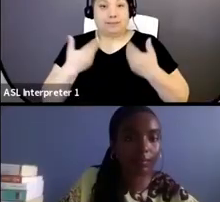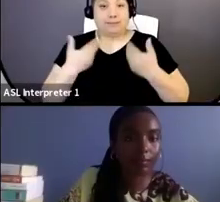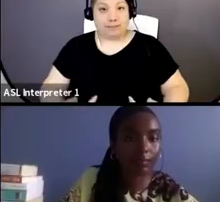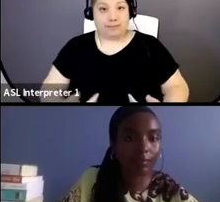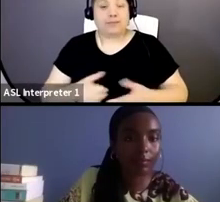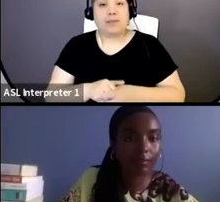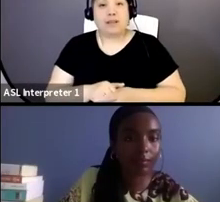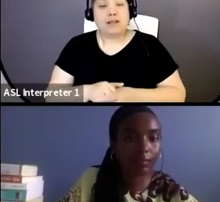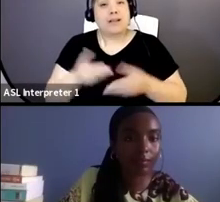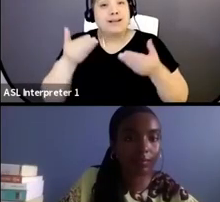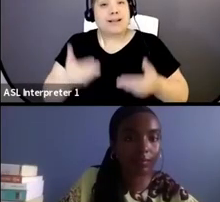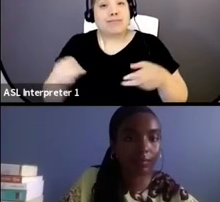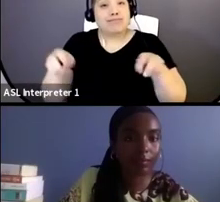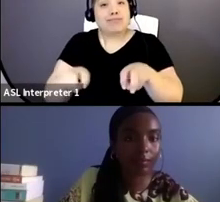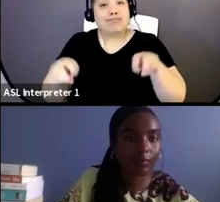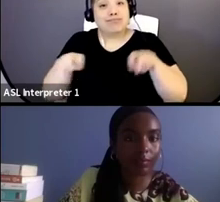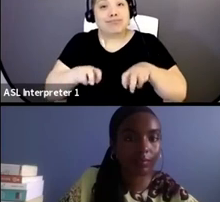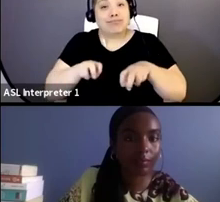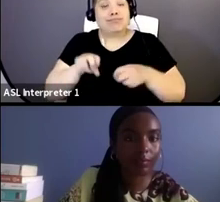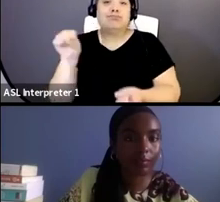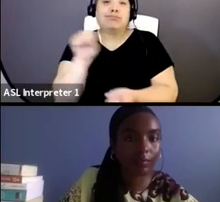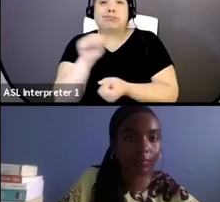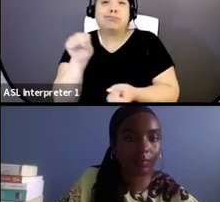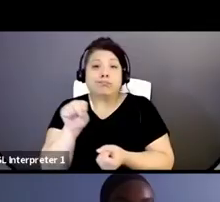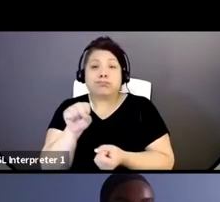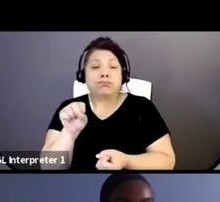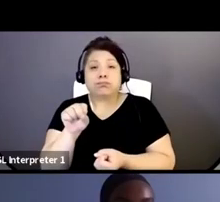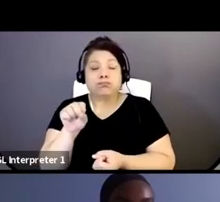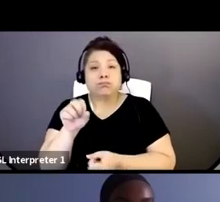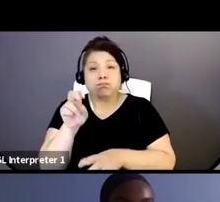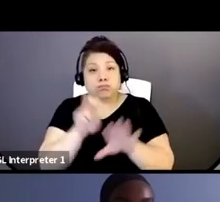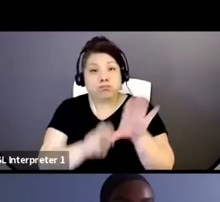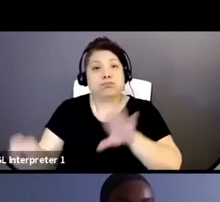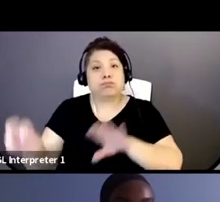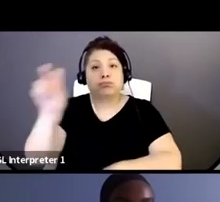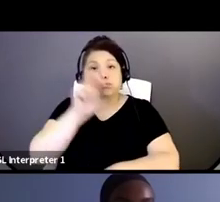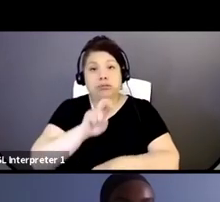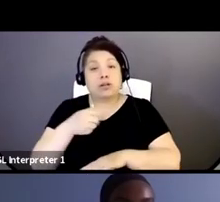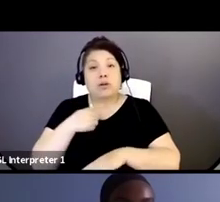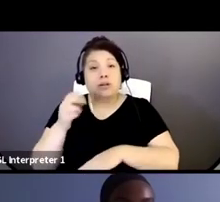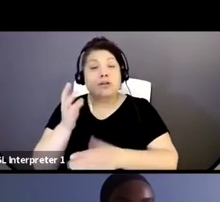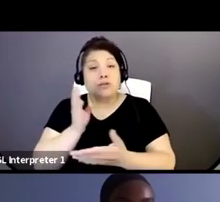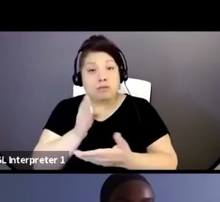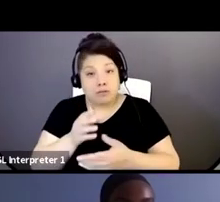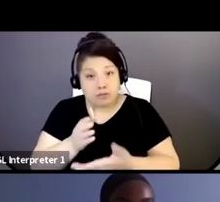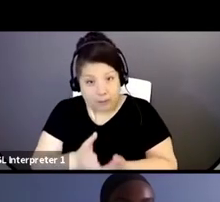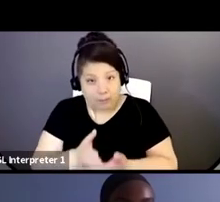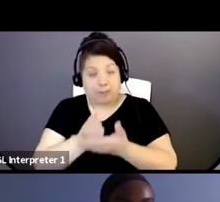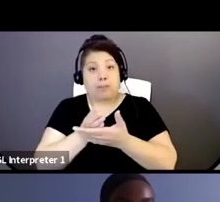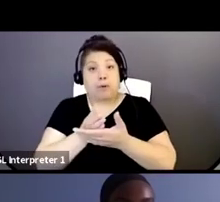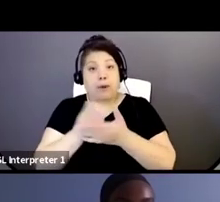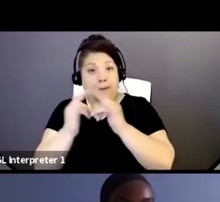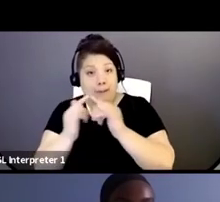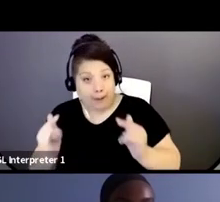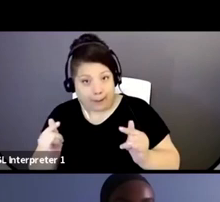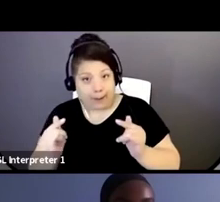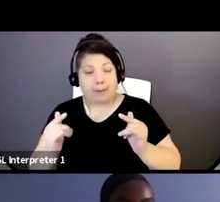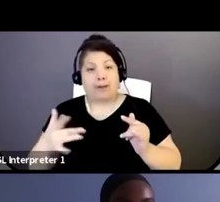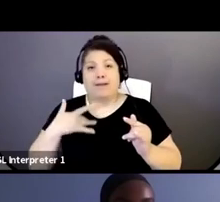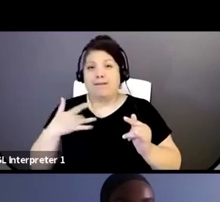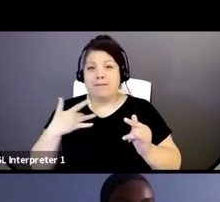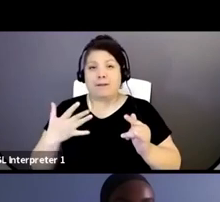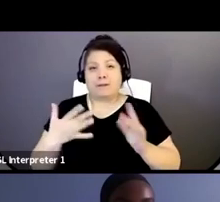actually like on a road trip, and we're stopping and camping and reconnecting with the